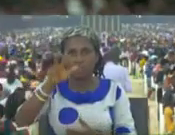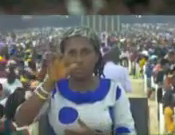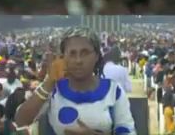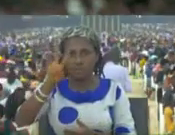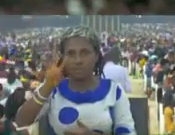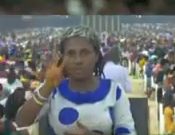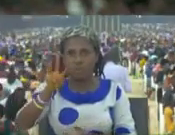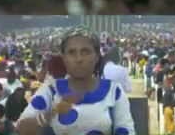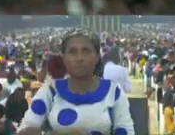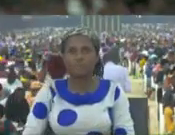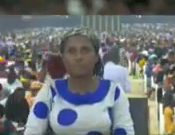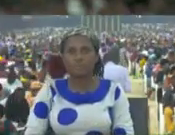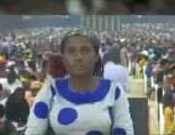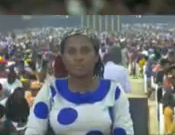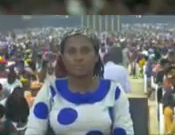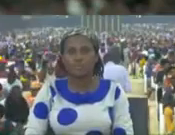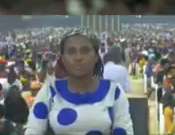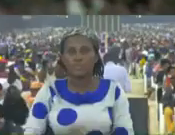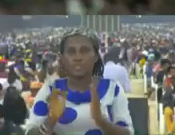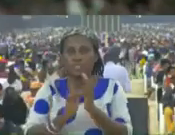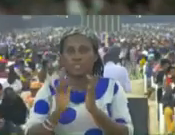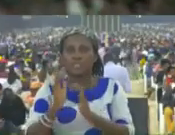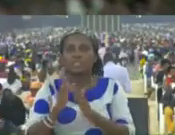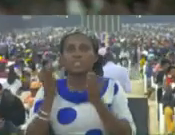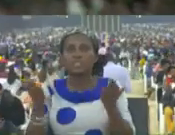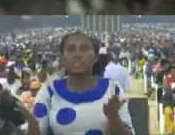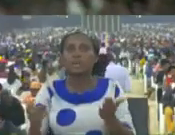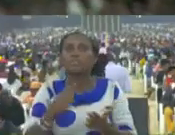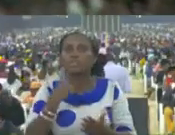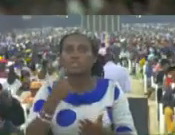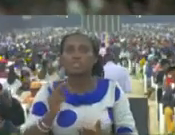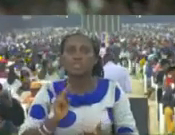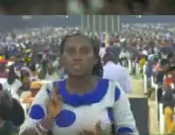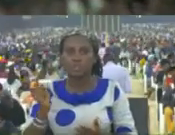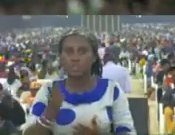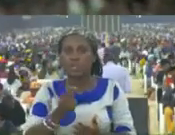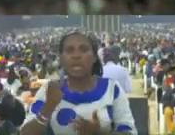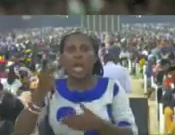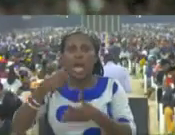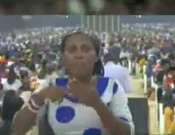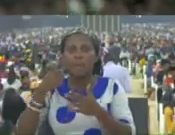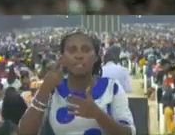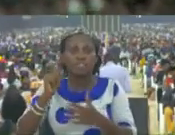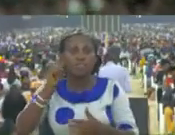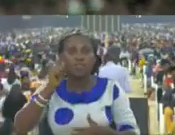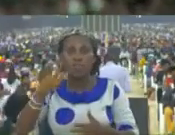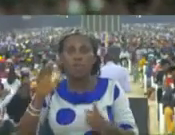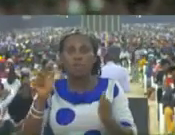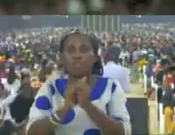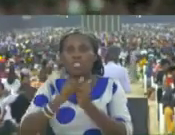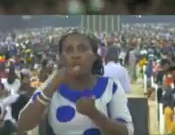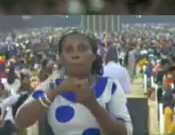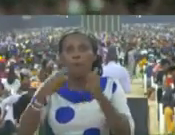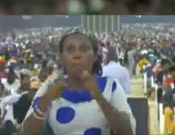34, the Bible tells us about the woman with the issue of blood.